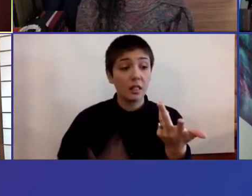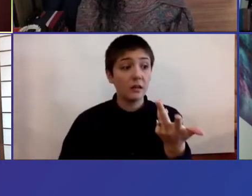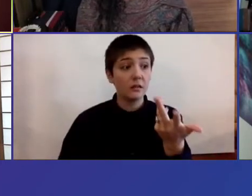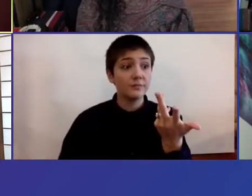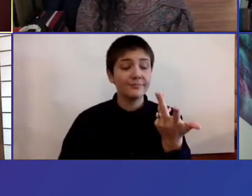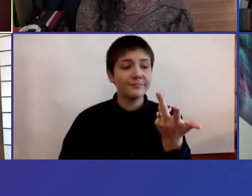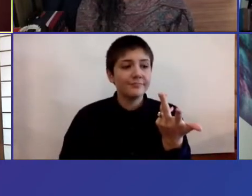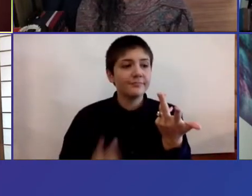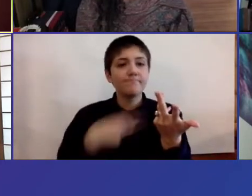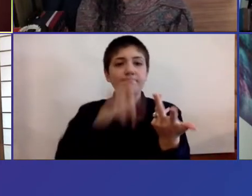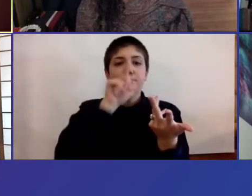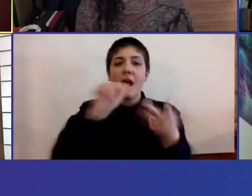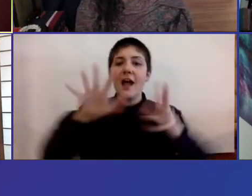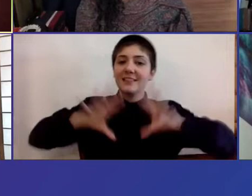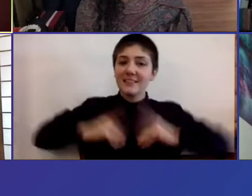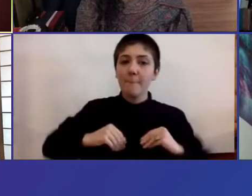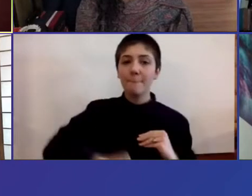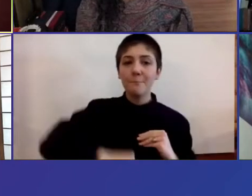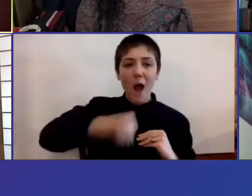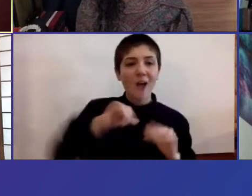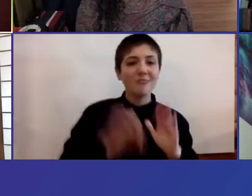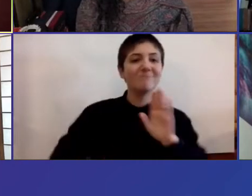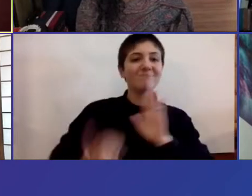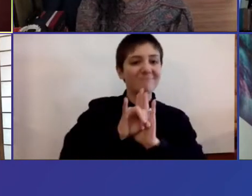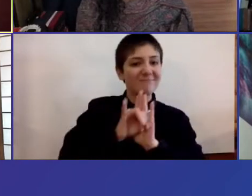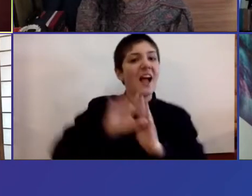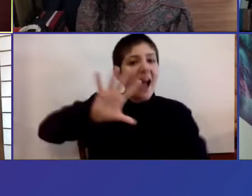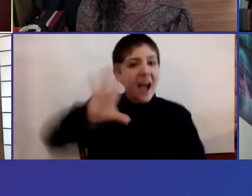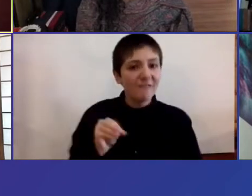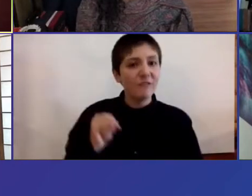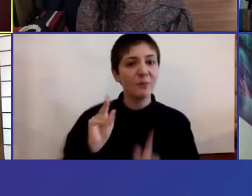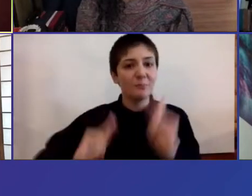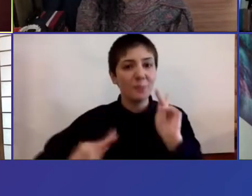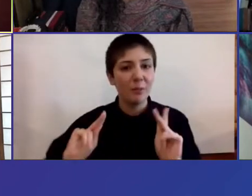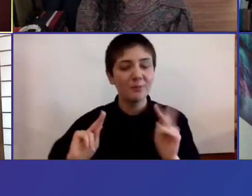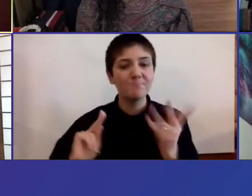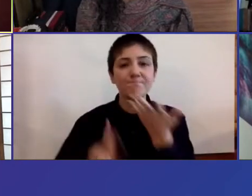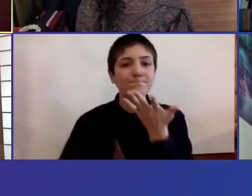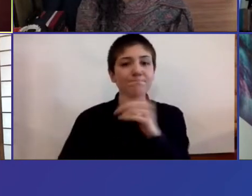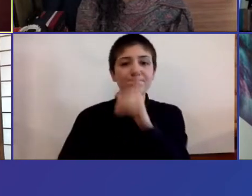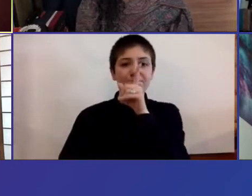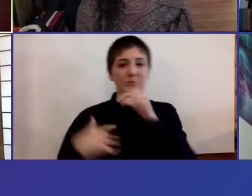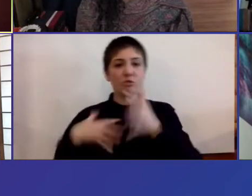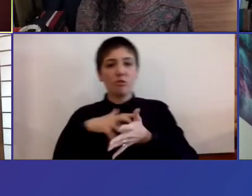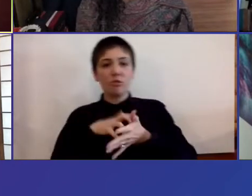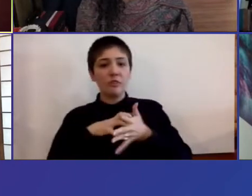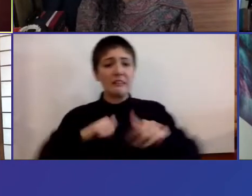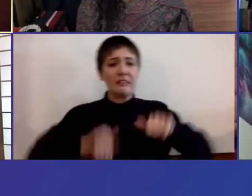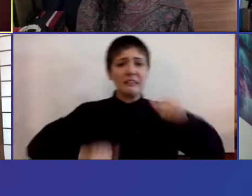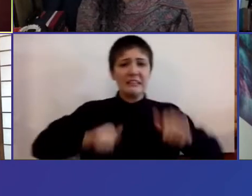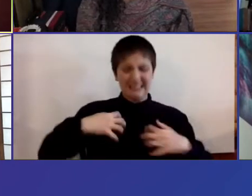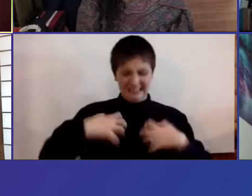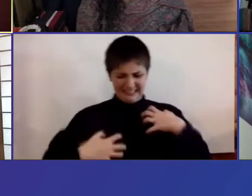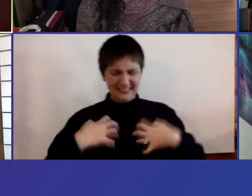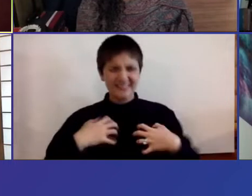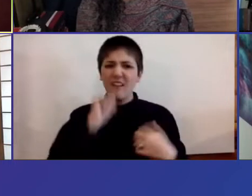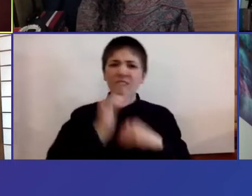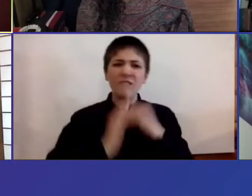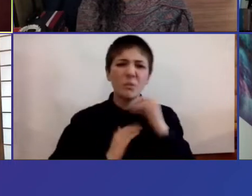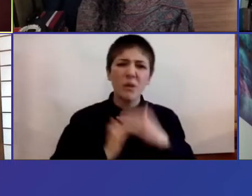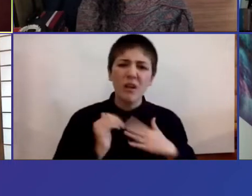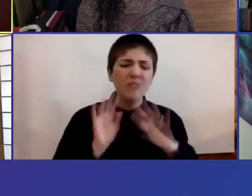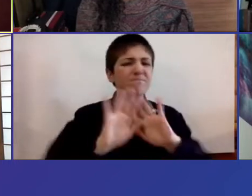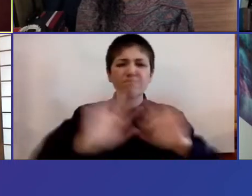are African people. And so it's very important to me to be able to pass down